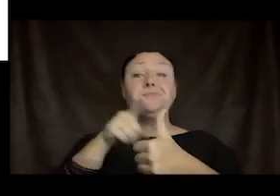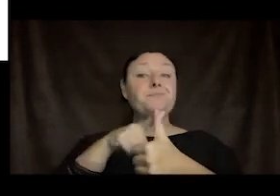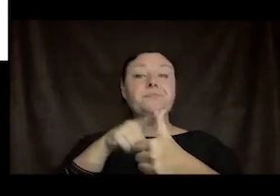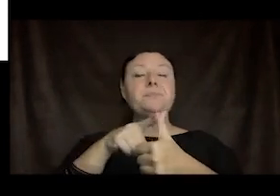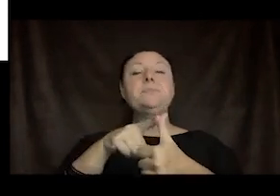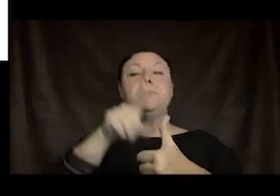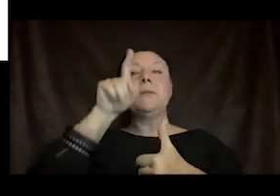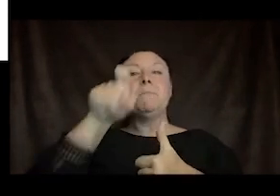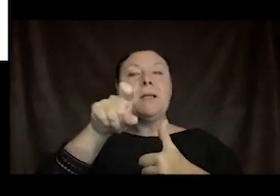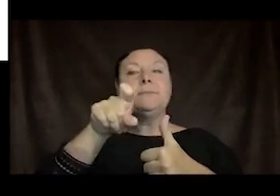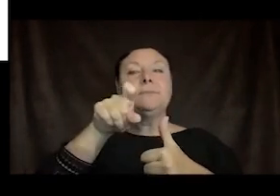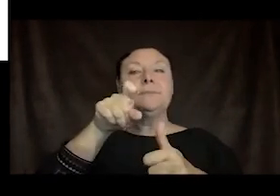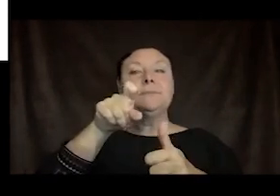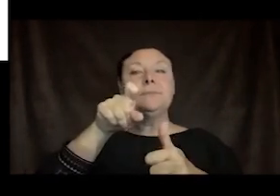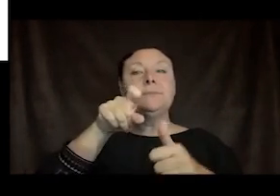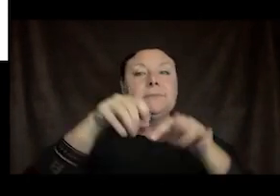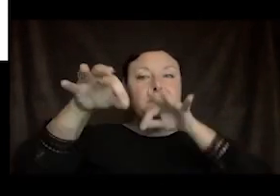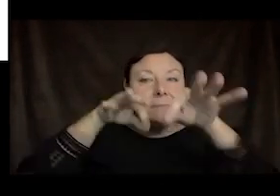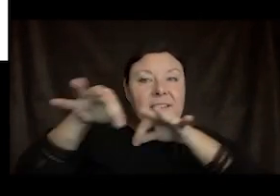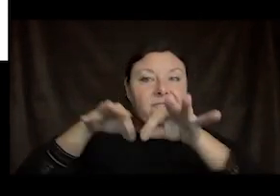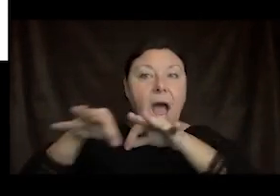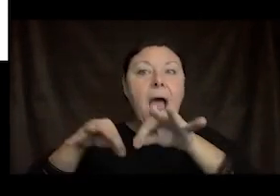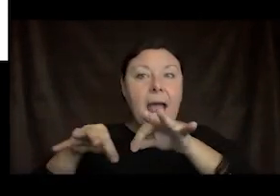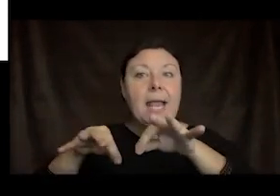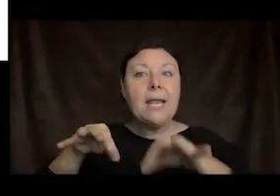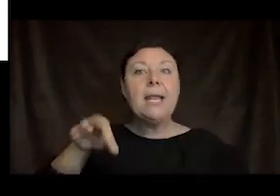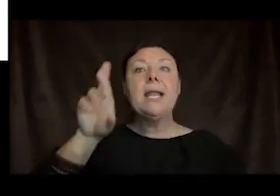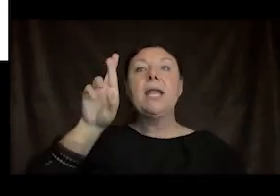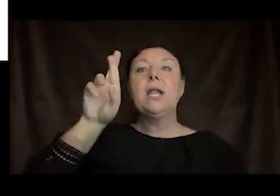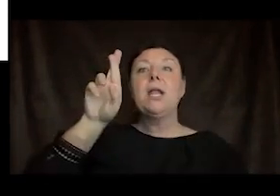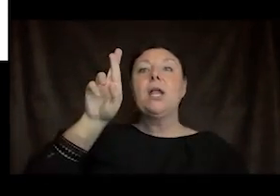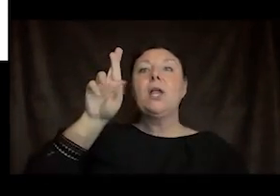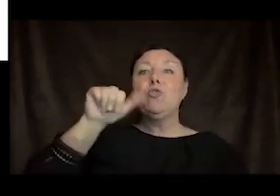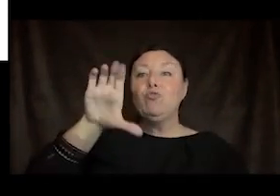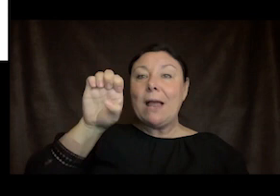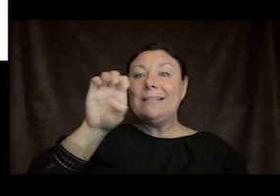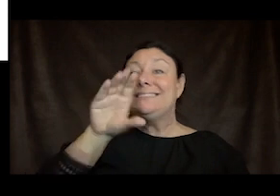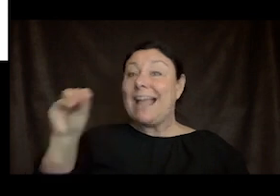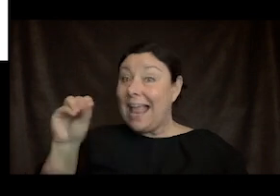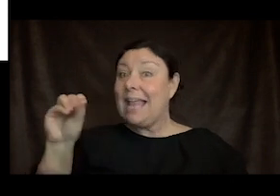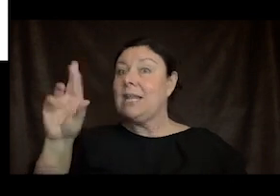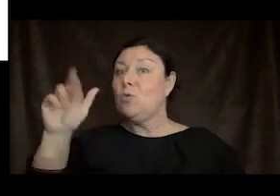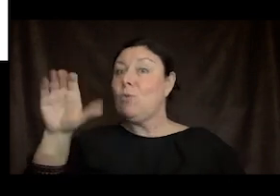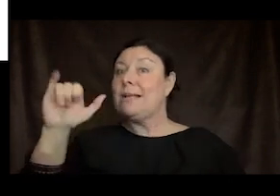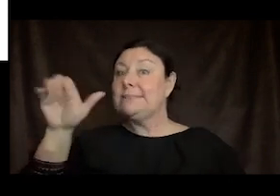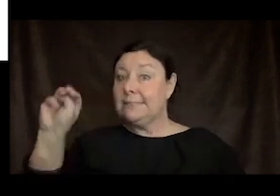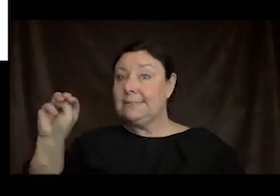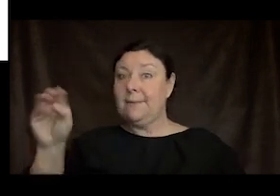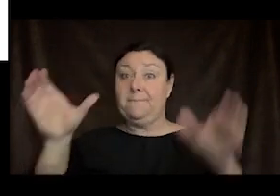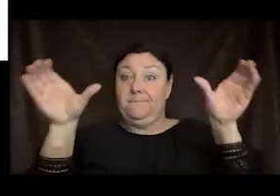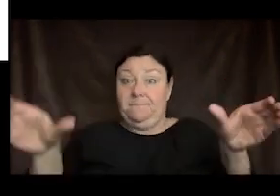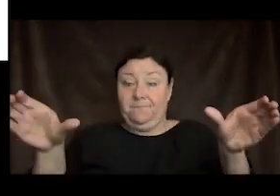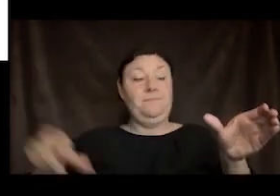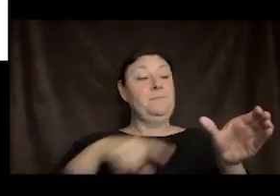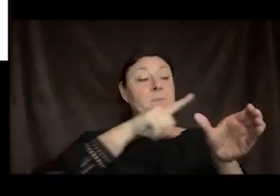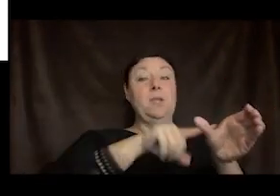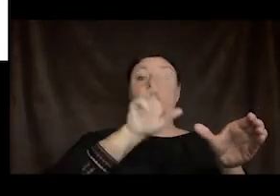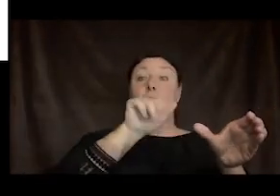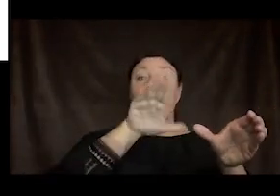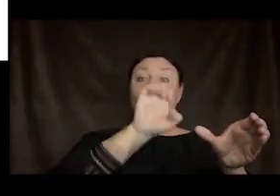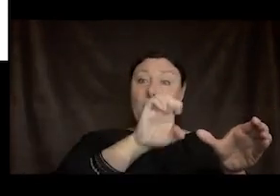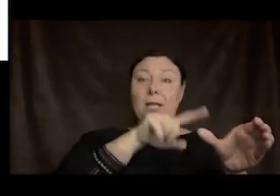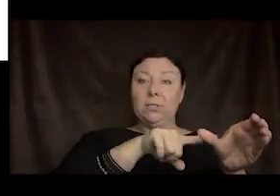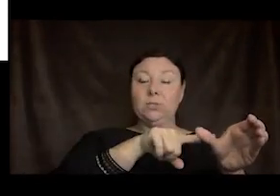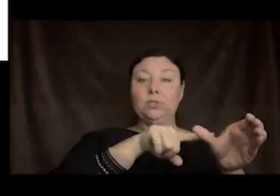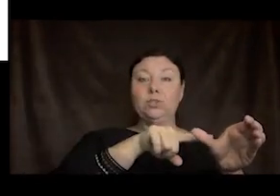racism, not conflating the two, because sometimes that happens. Again, race is socially constructed. It's